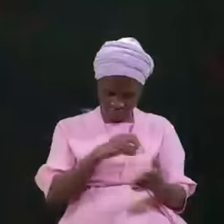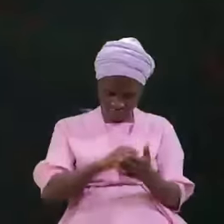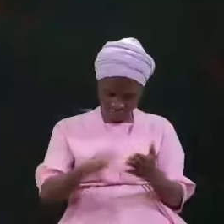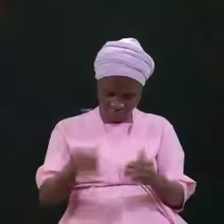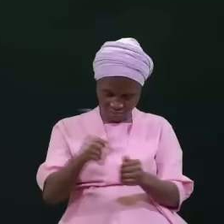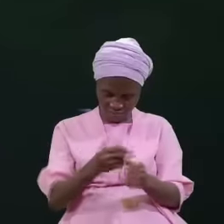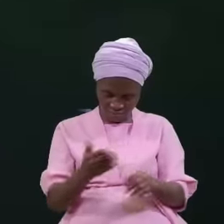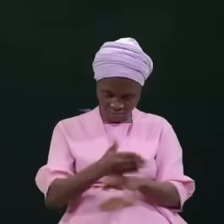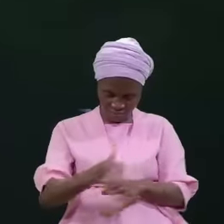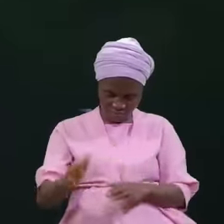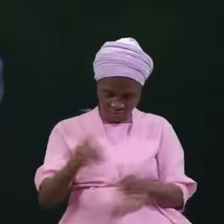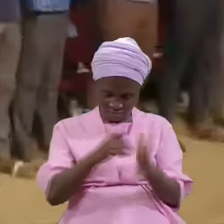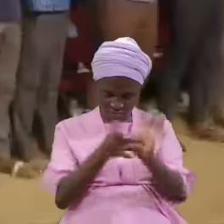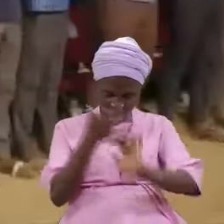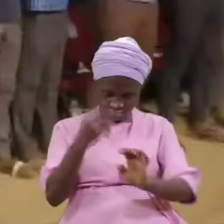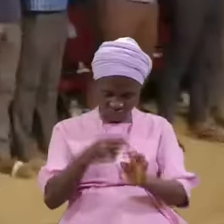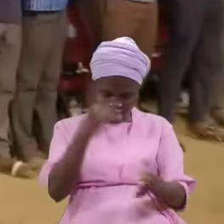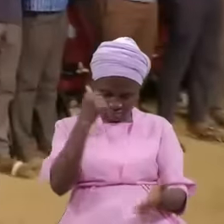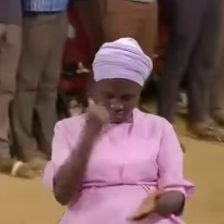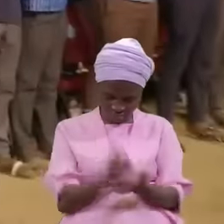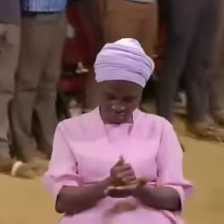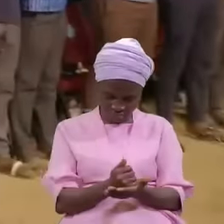in Jesus' name.